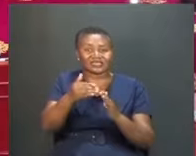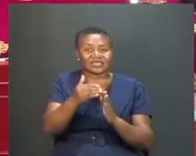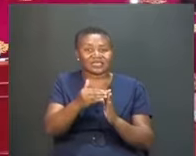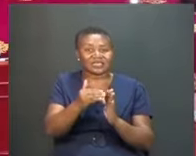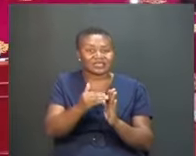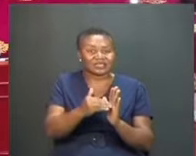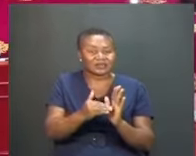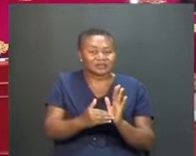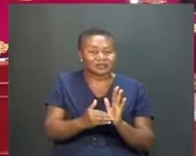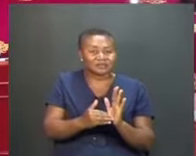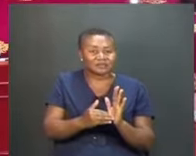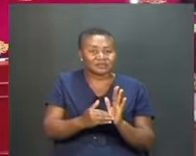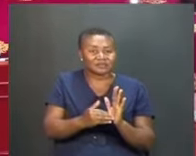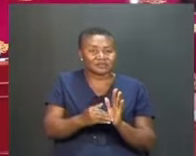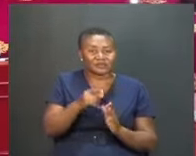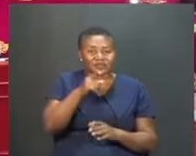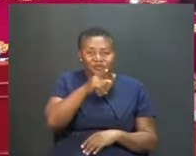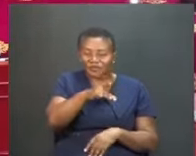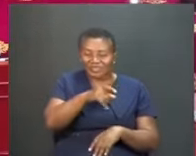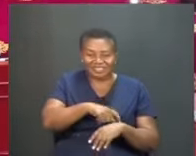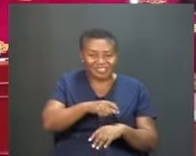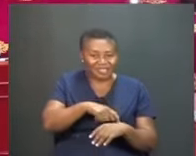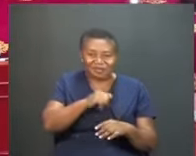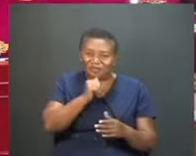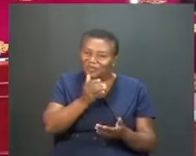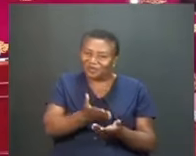not timeous.